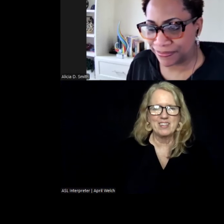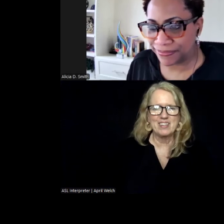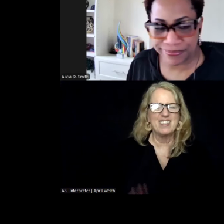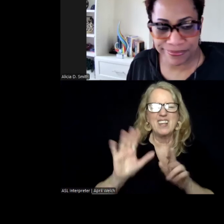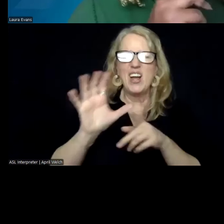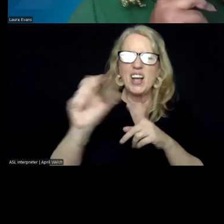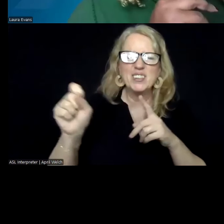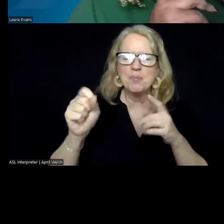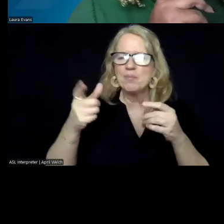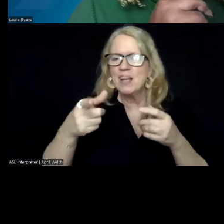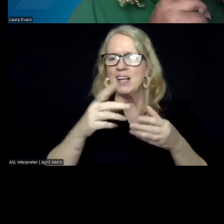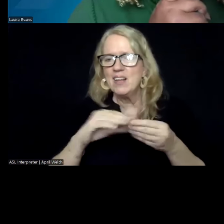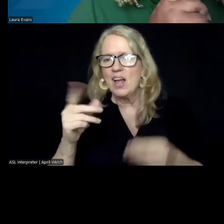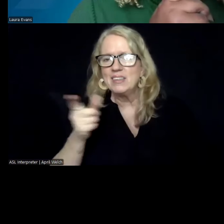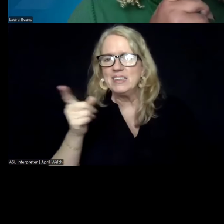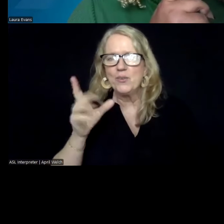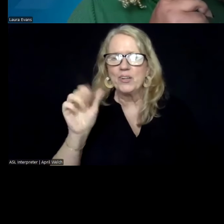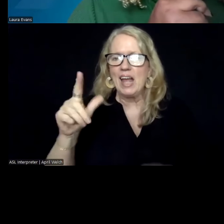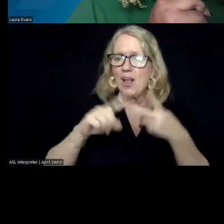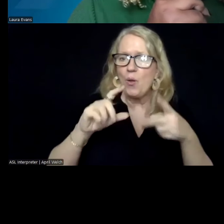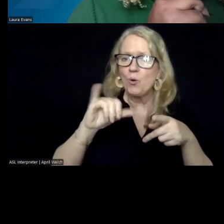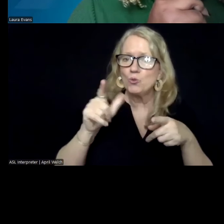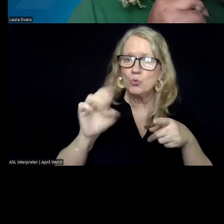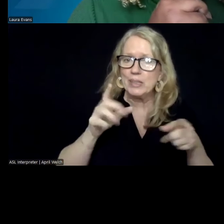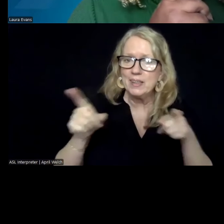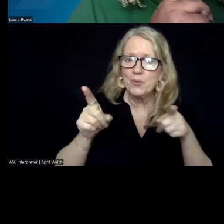Awesome. Any final thoughts, Cal or Julie?